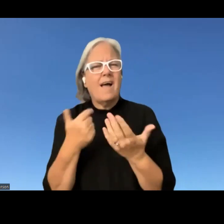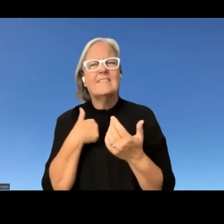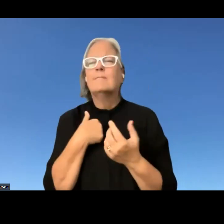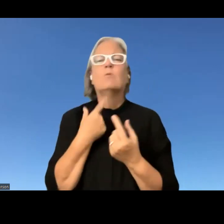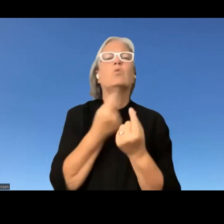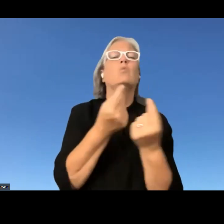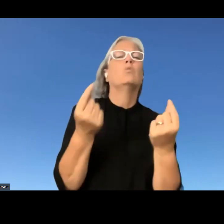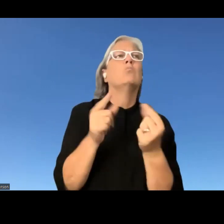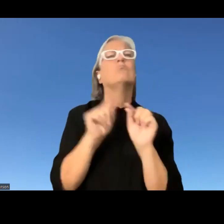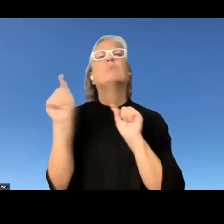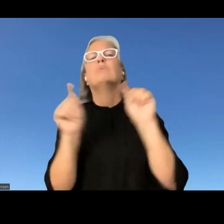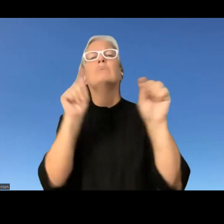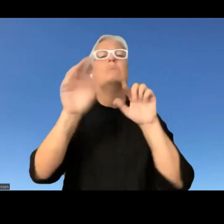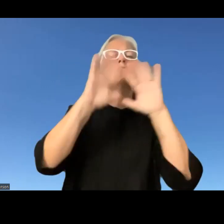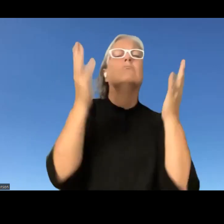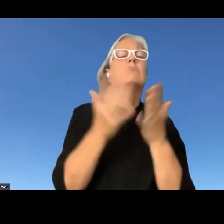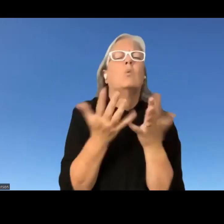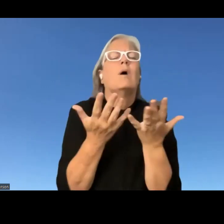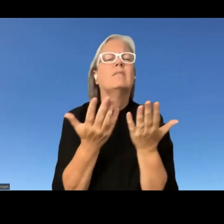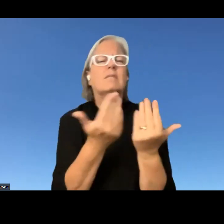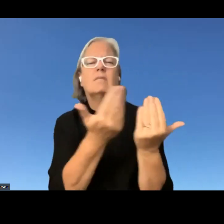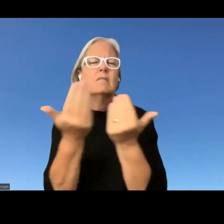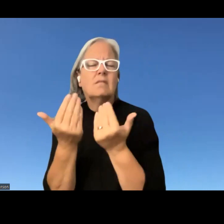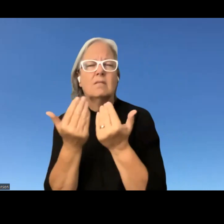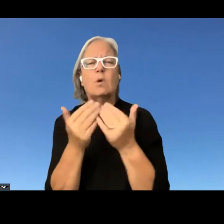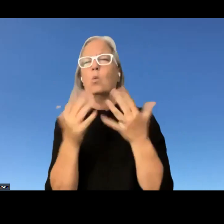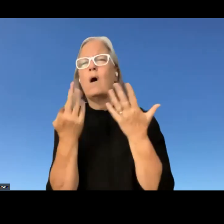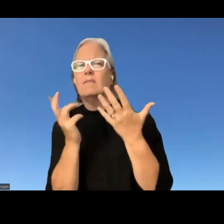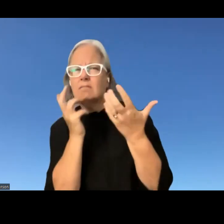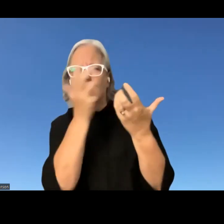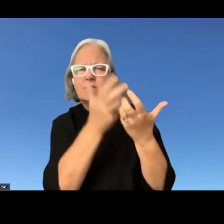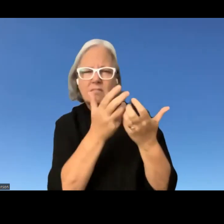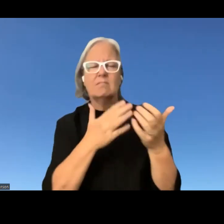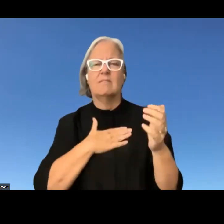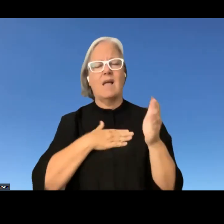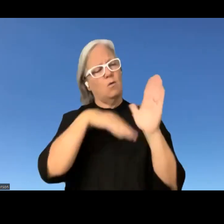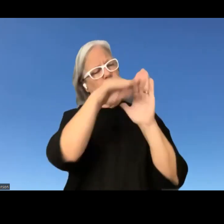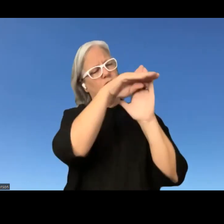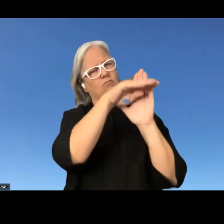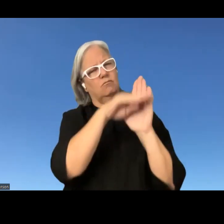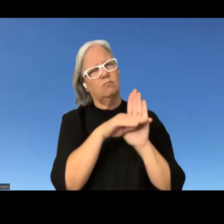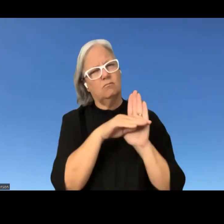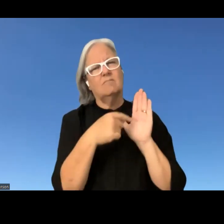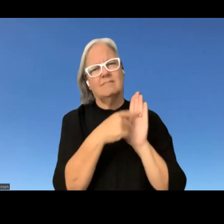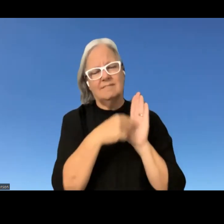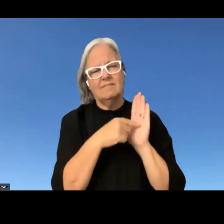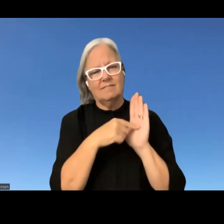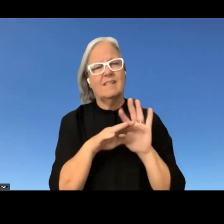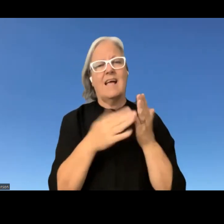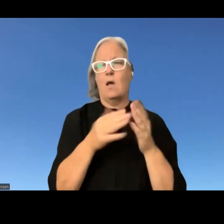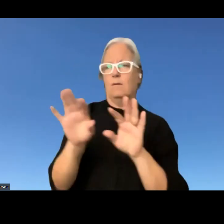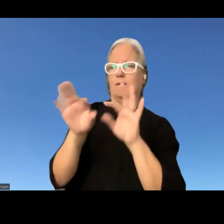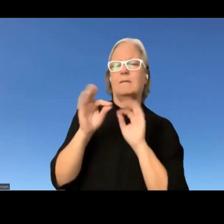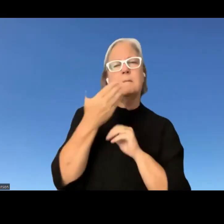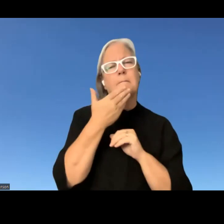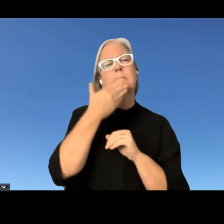warrant, meet the criteria, if you like, for us to nominate this example of best practice for an award?